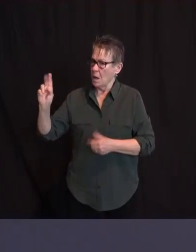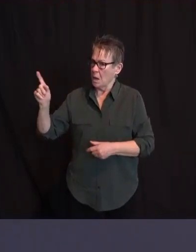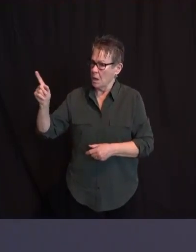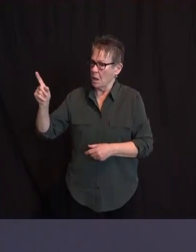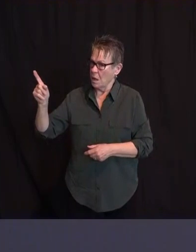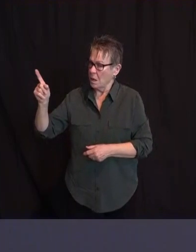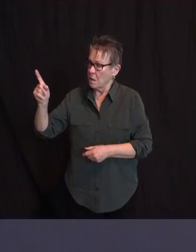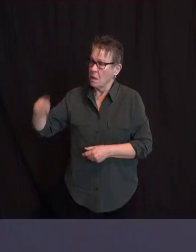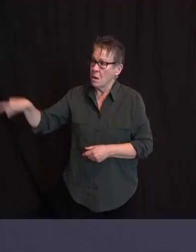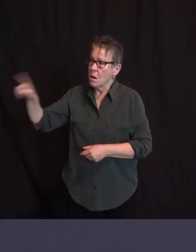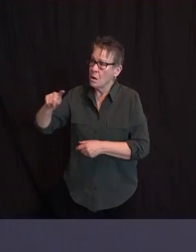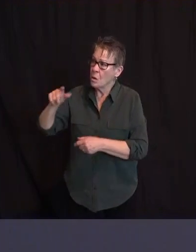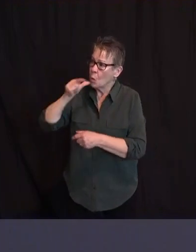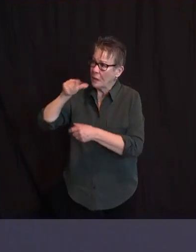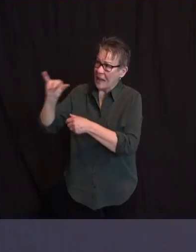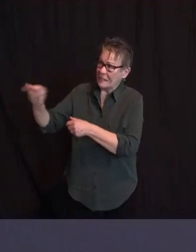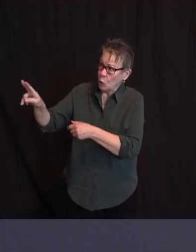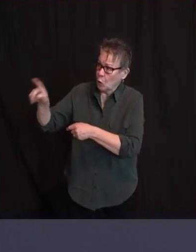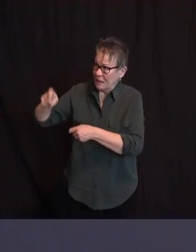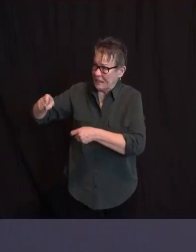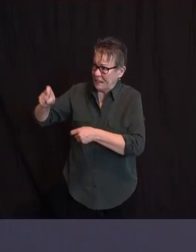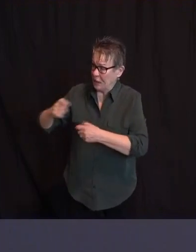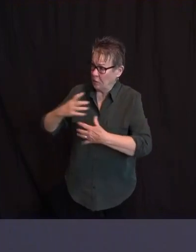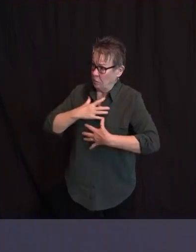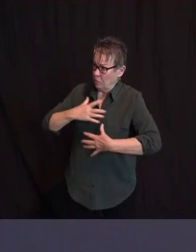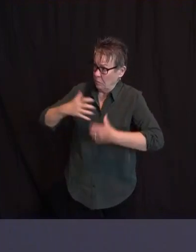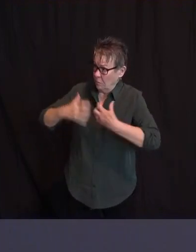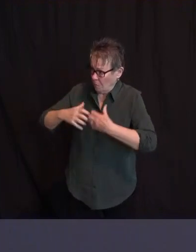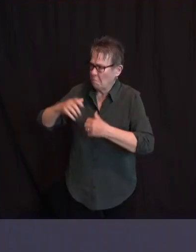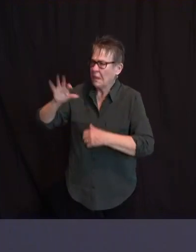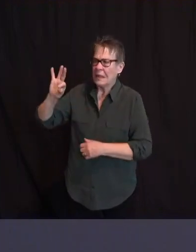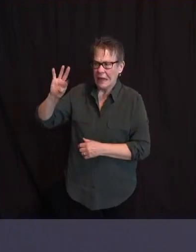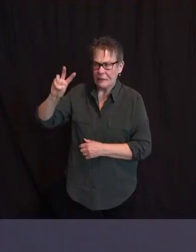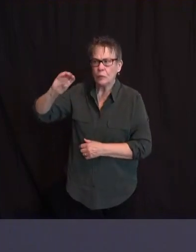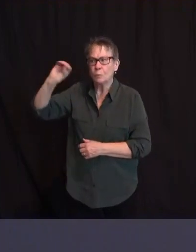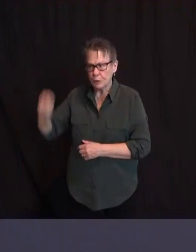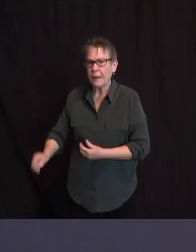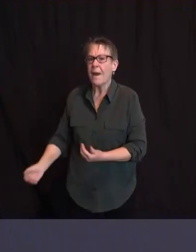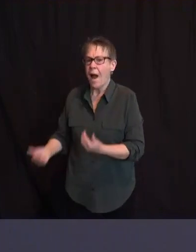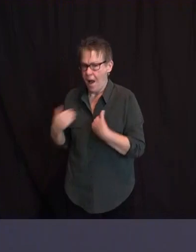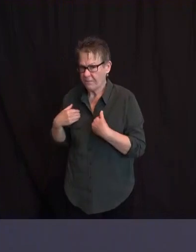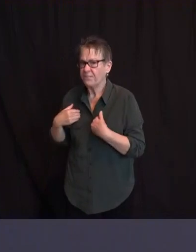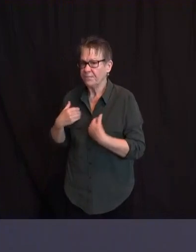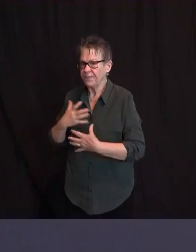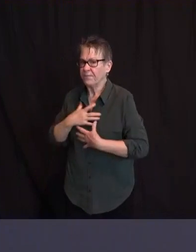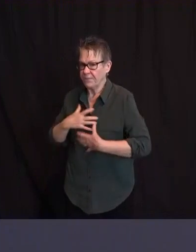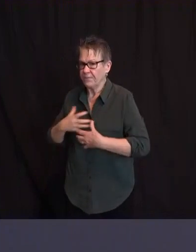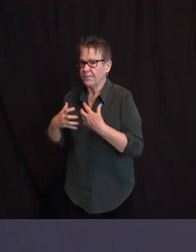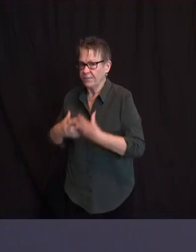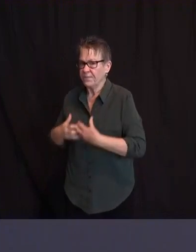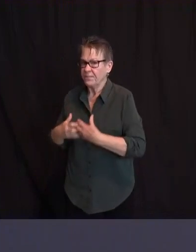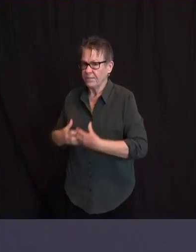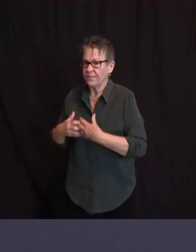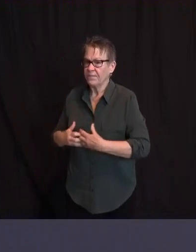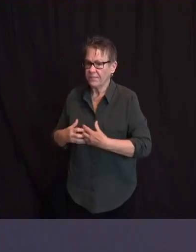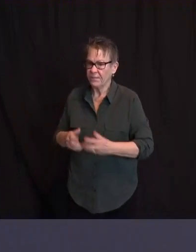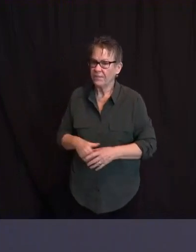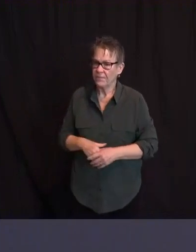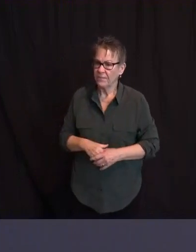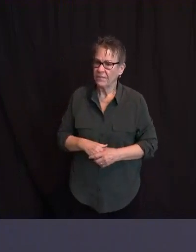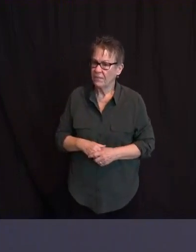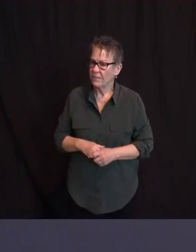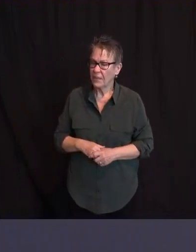our patients who are in critical care require a ventilator. You may recall, I've been sharing for weeks that we felt in New Jersey